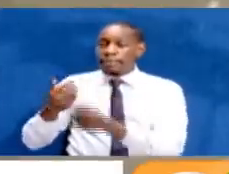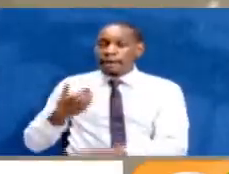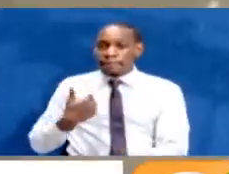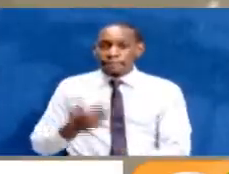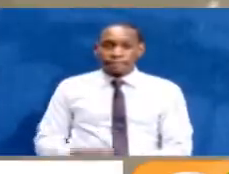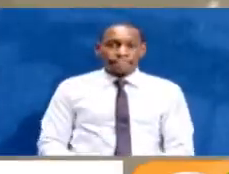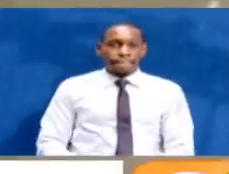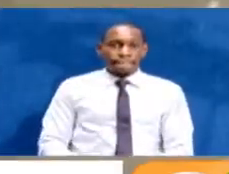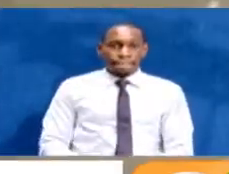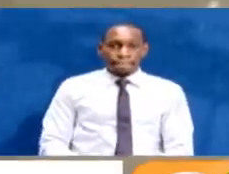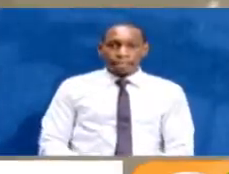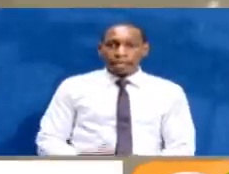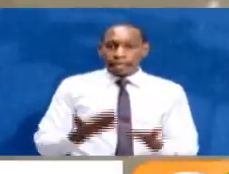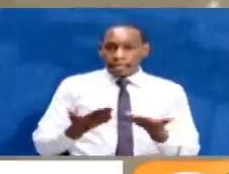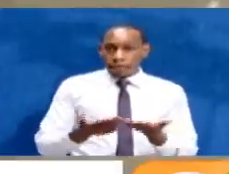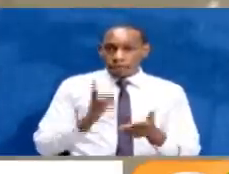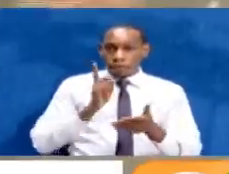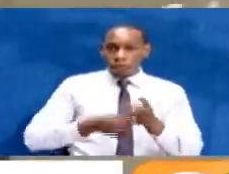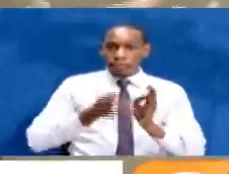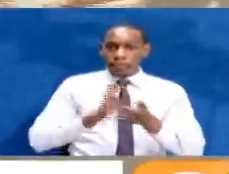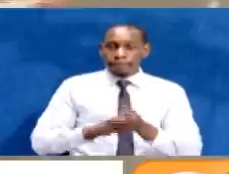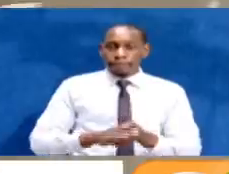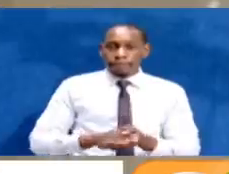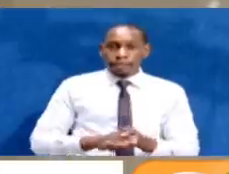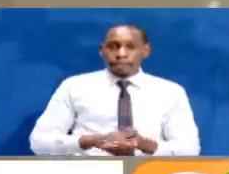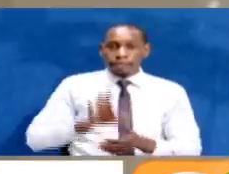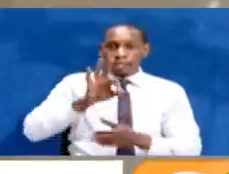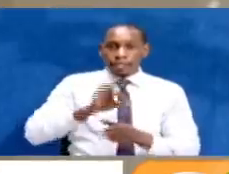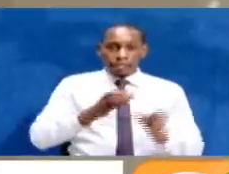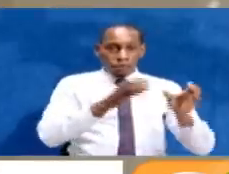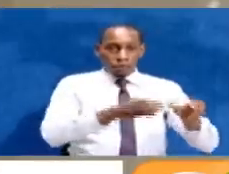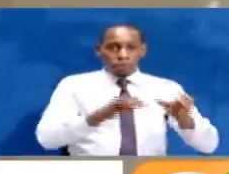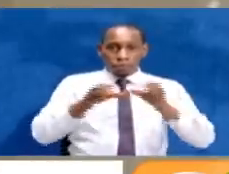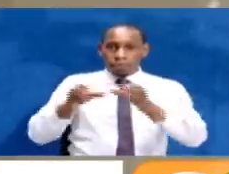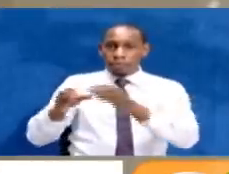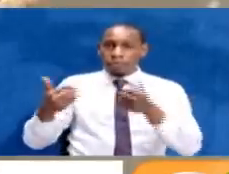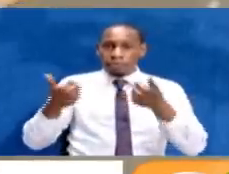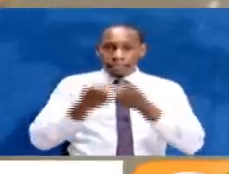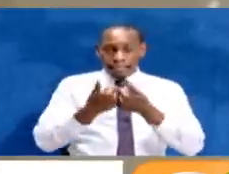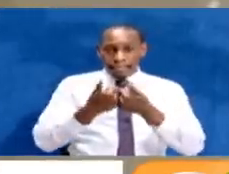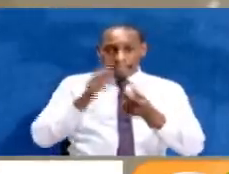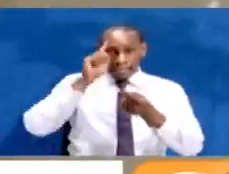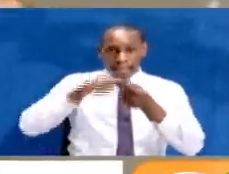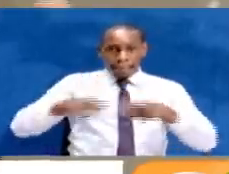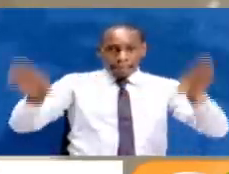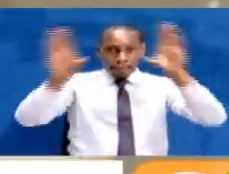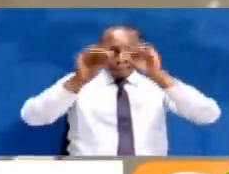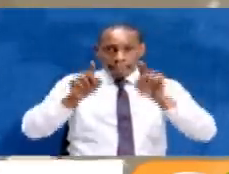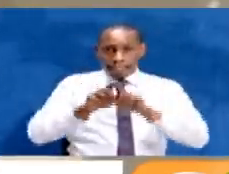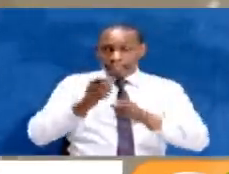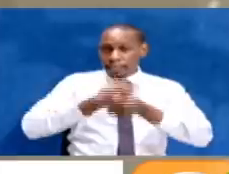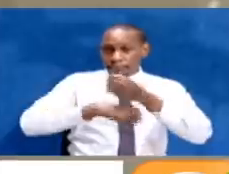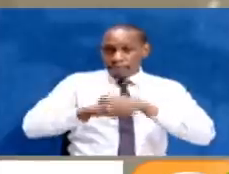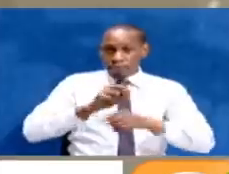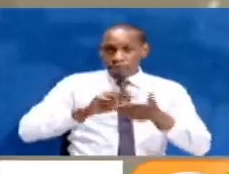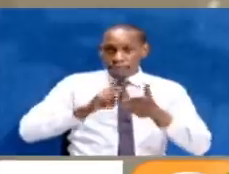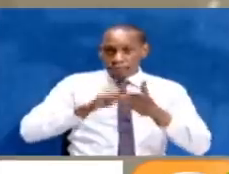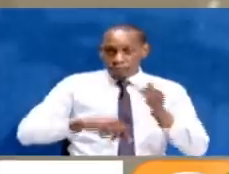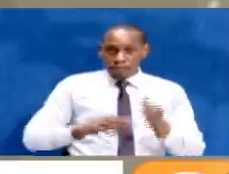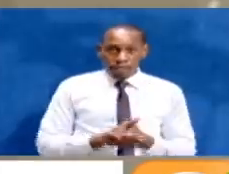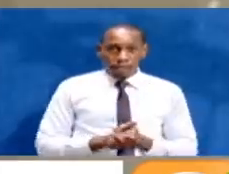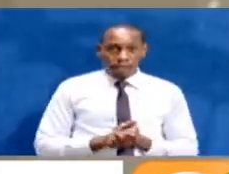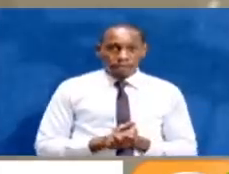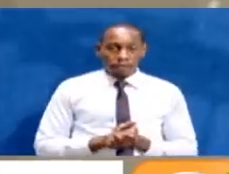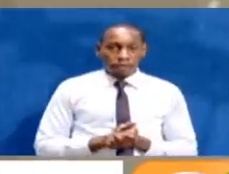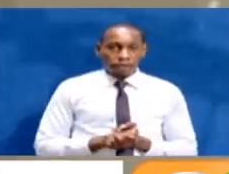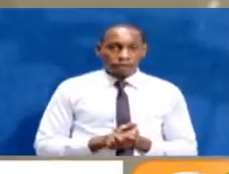hand. So what if you end up with a three-horse race, so to say? And by so doing, you're also talking about the